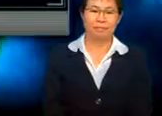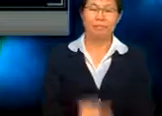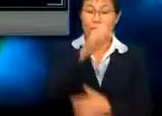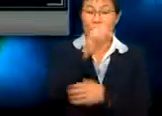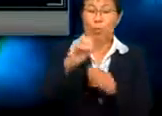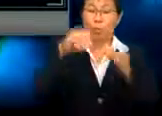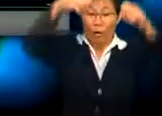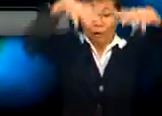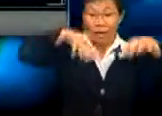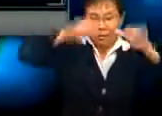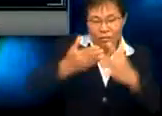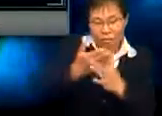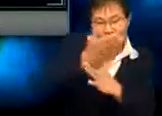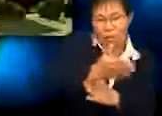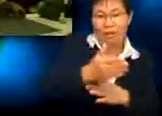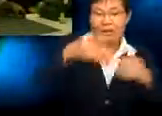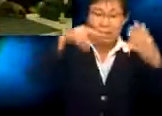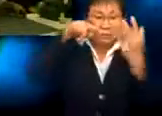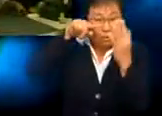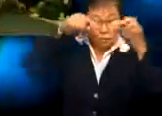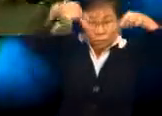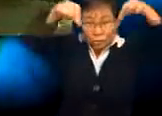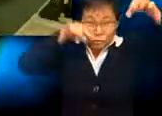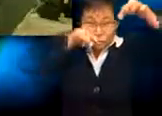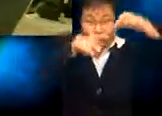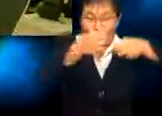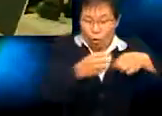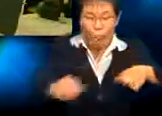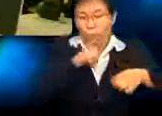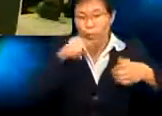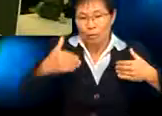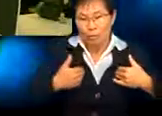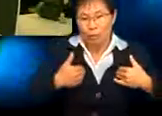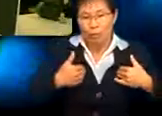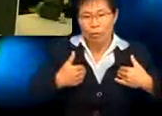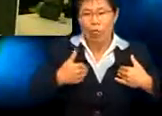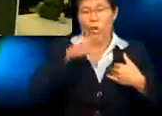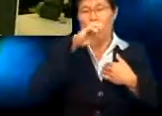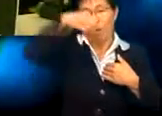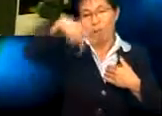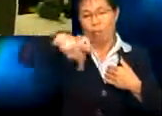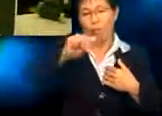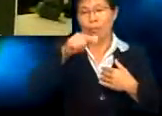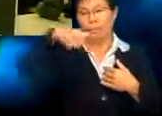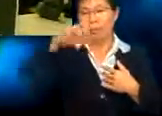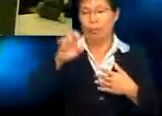So light can travel through a transparent object, but not through an opaque object.